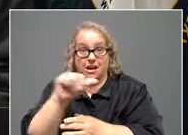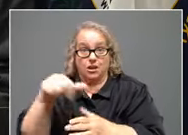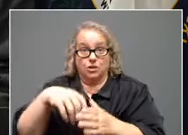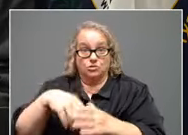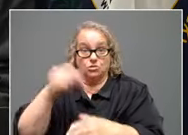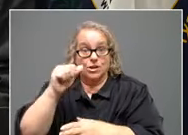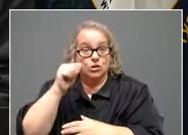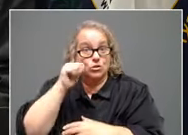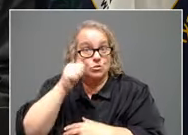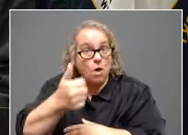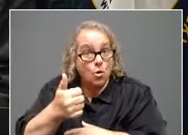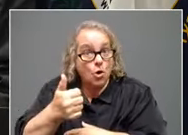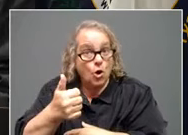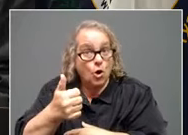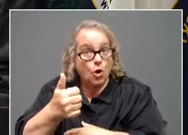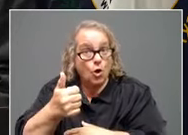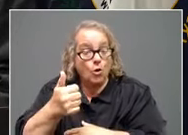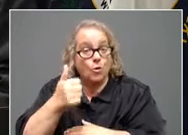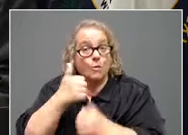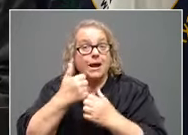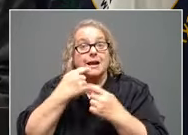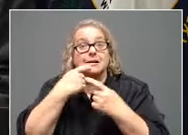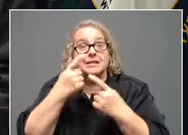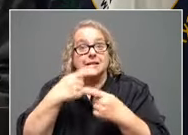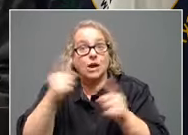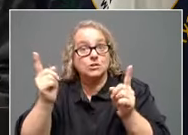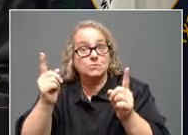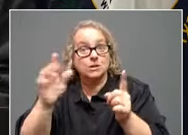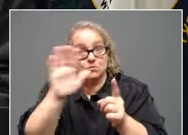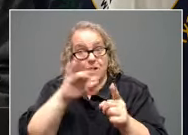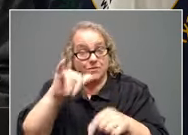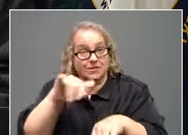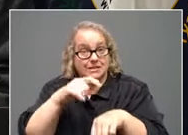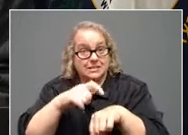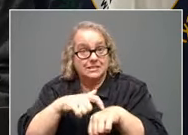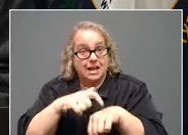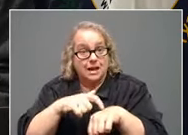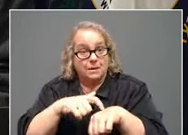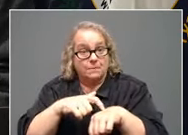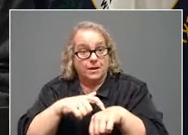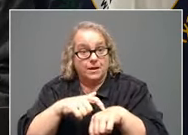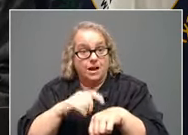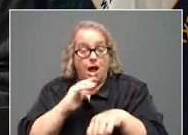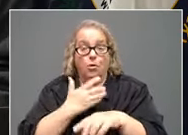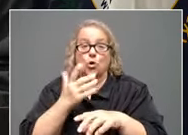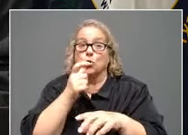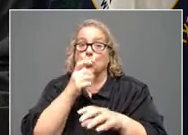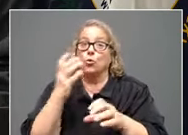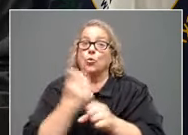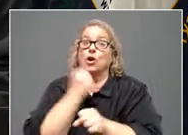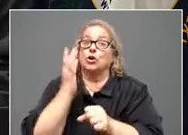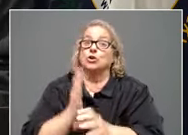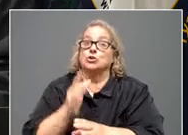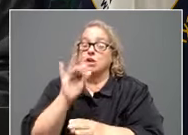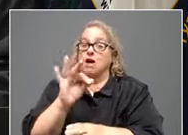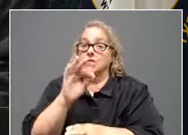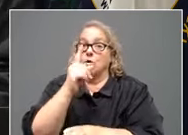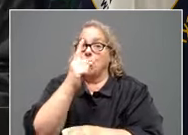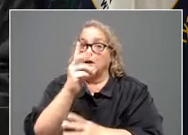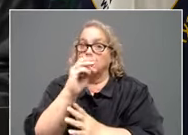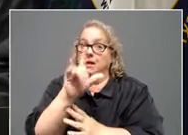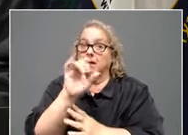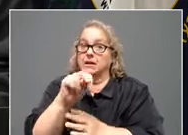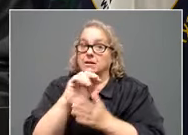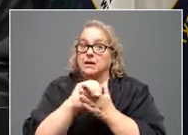Tomorrow, we believe, we will be making an announcement, hopefully around this time, around our winners, the winners of $1 million, right? The